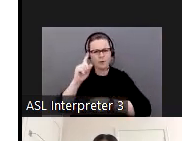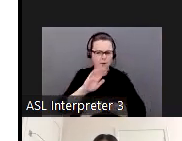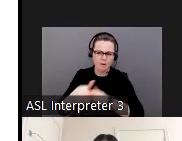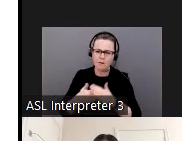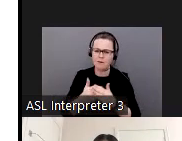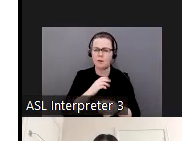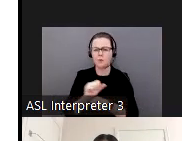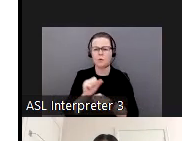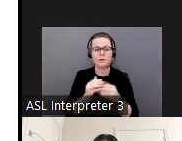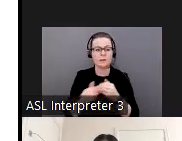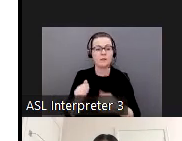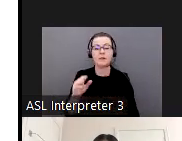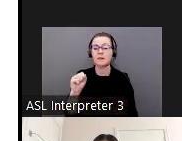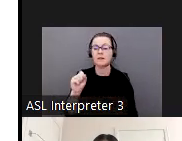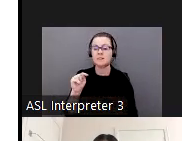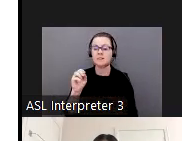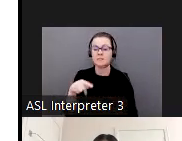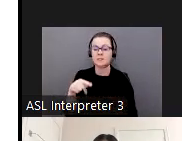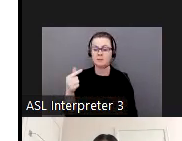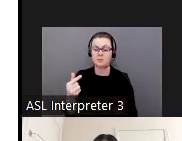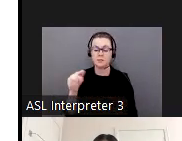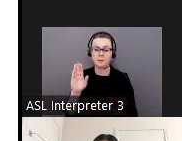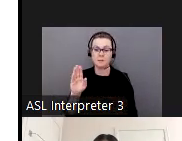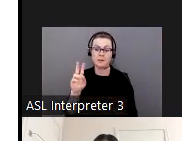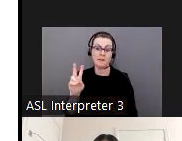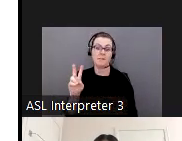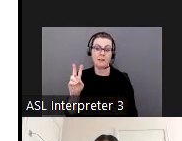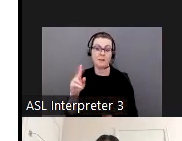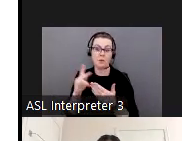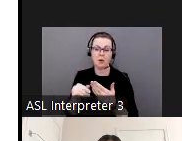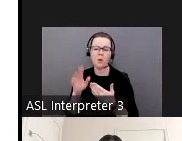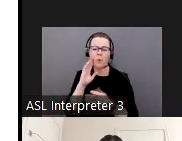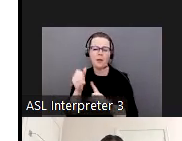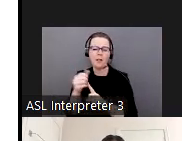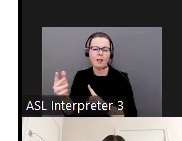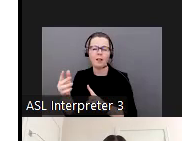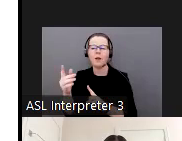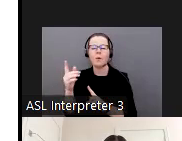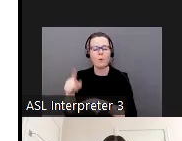As for the Stop GBV project, we're going to get into it very soon, so I will not spoil it just yet.